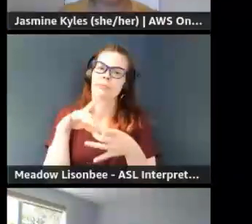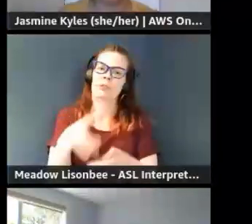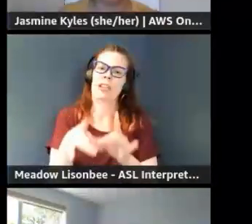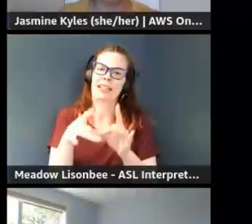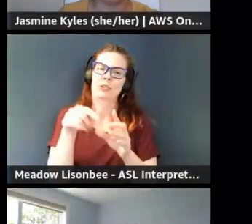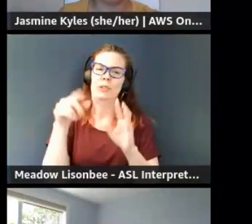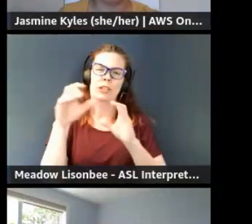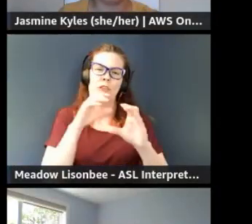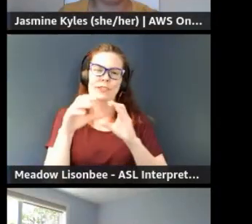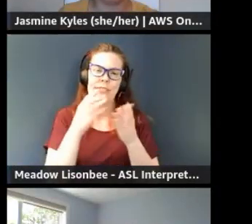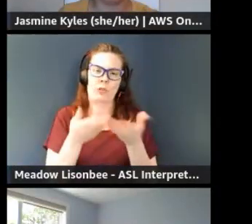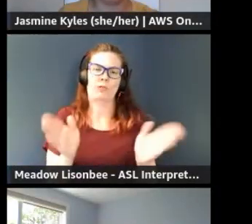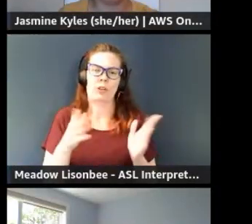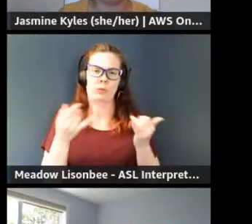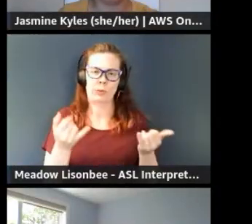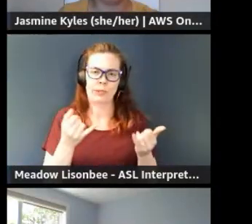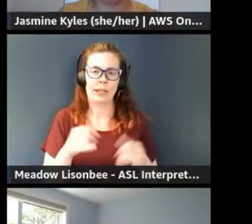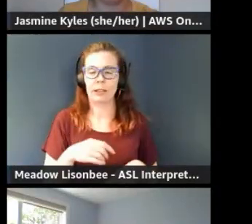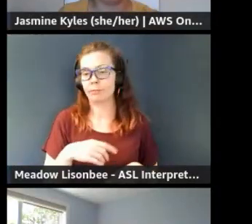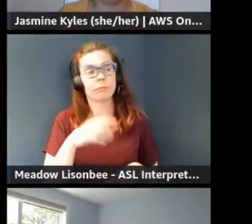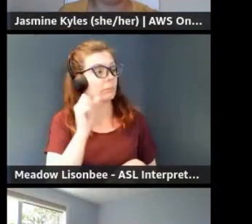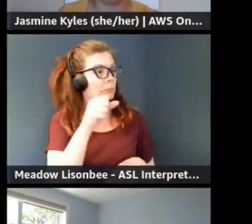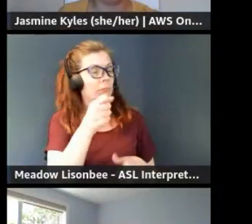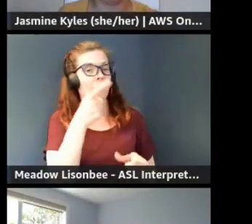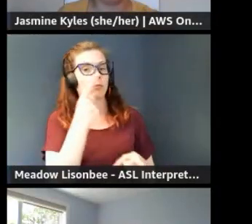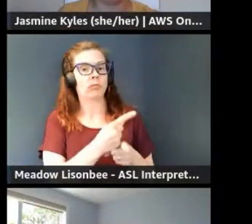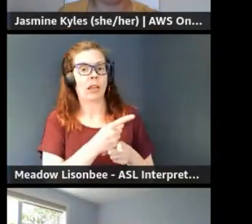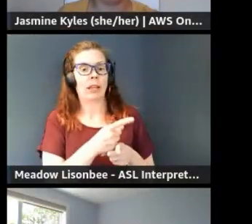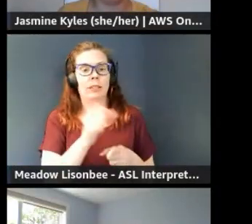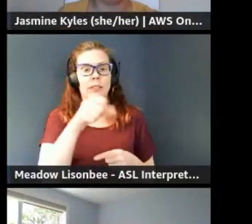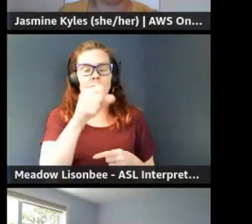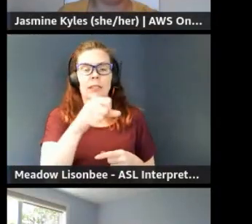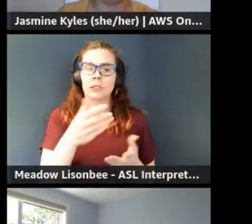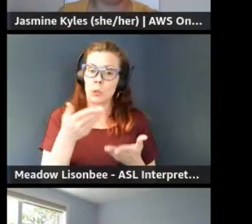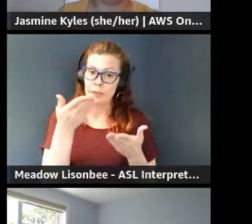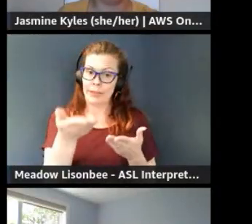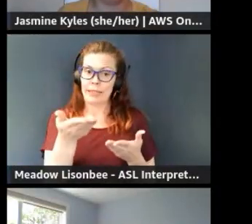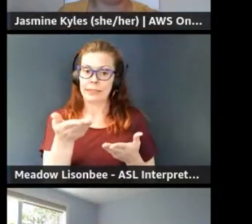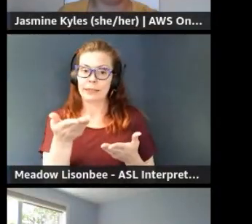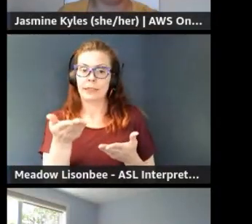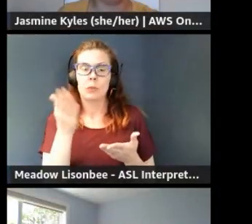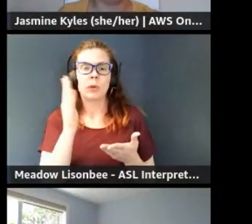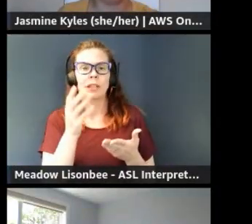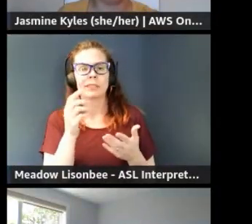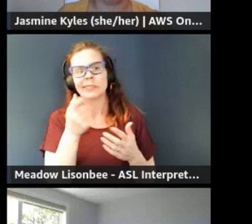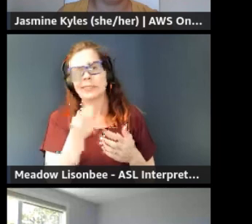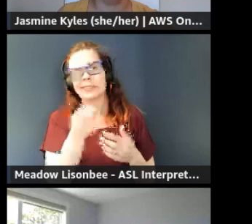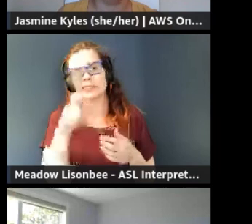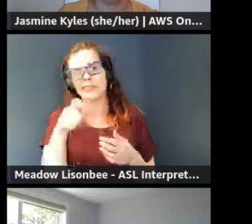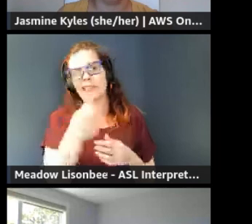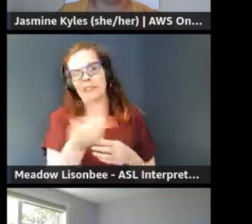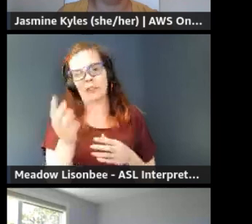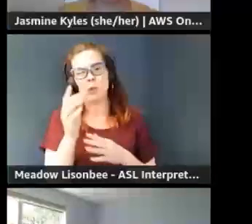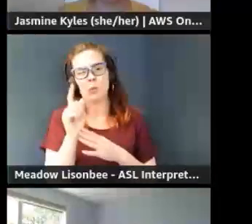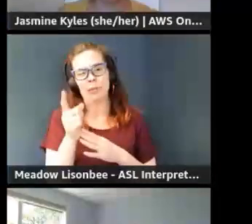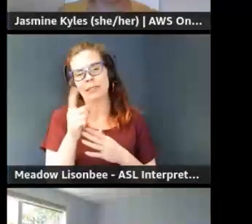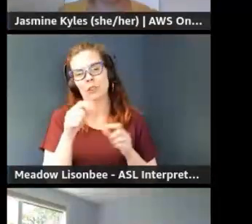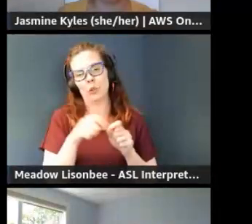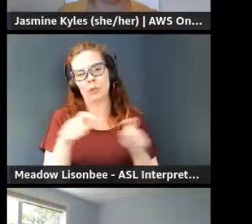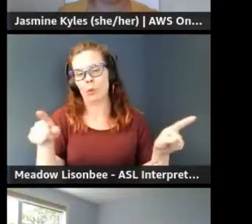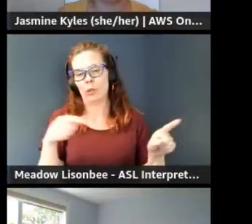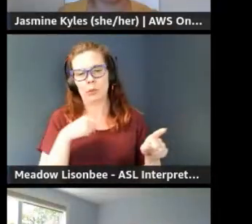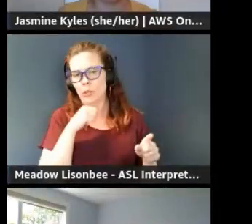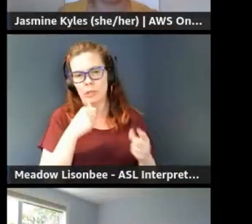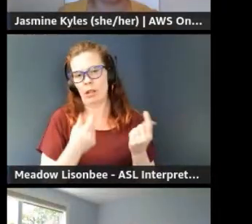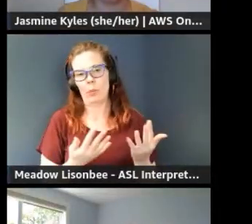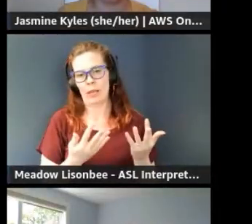today. Right. So yeah, this is going to take several minutes to deploy. So we're not going to sit here and wait on